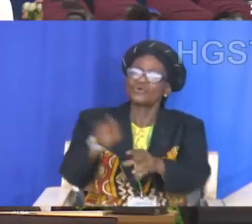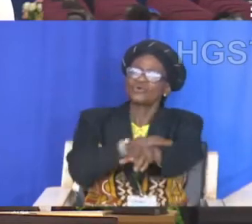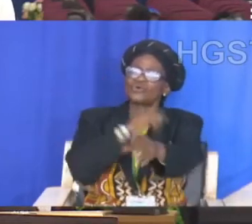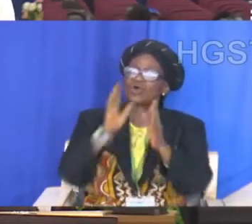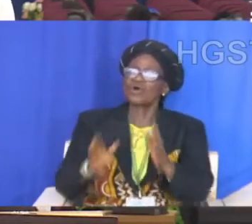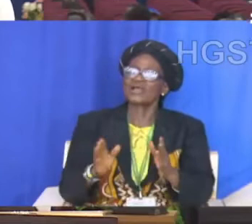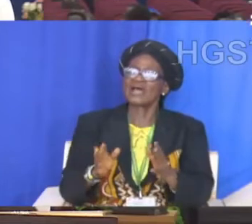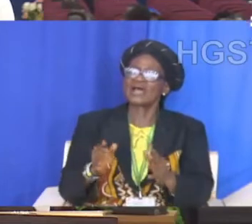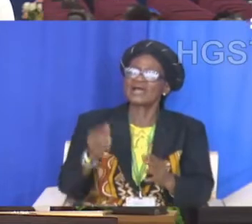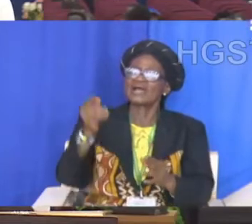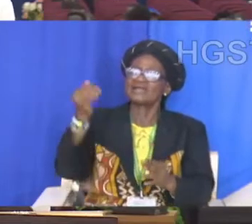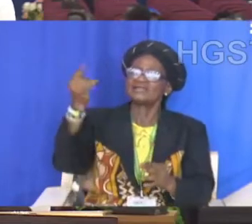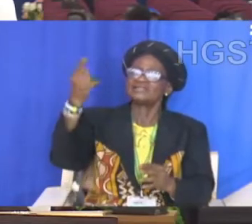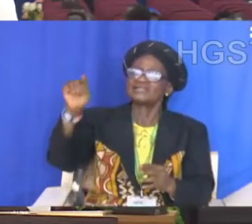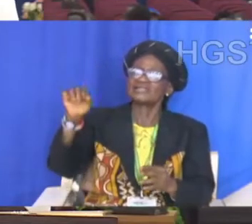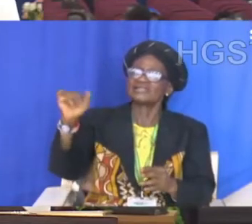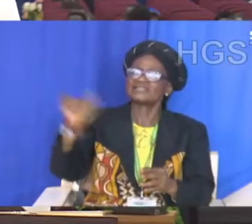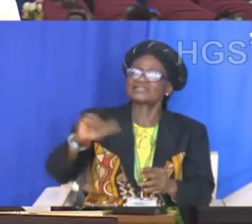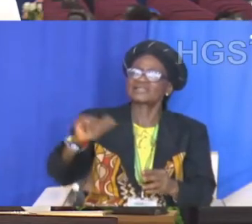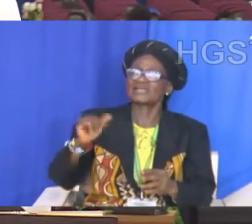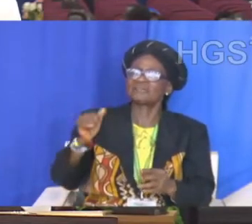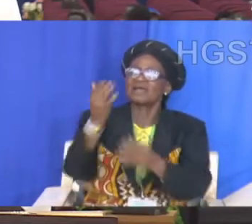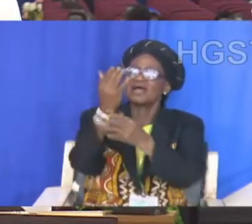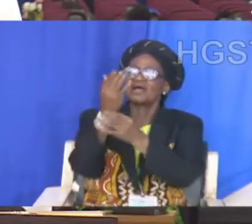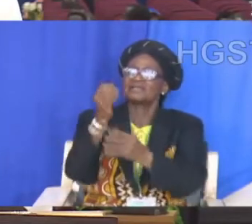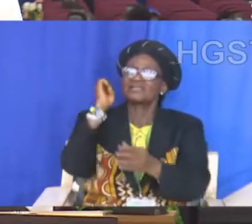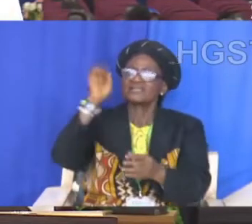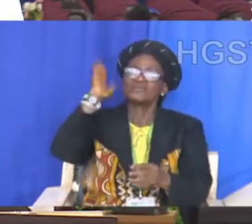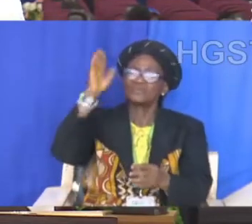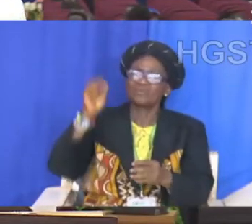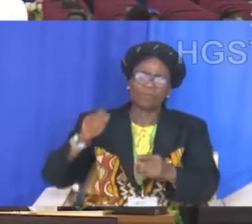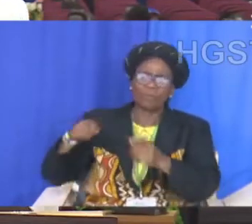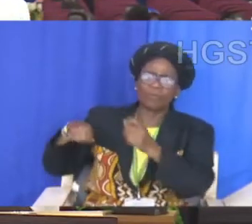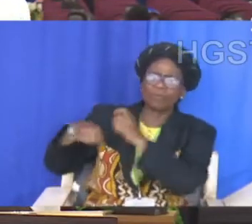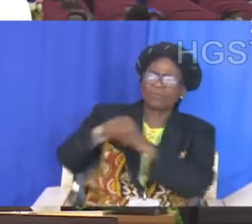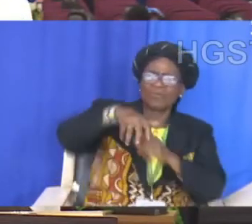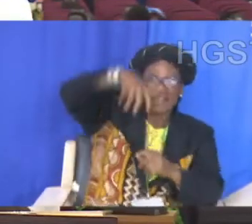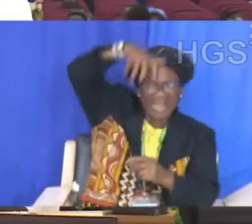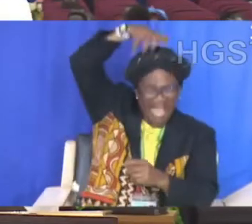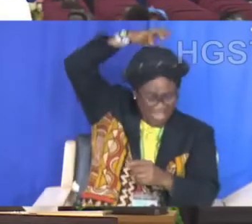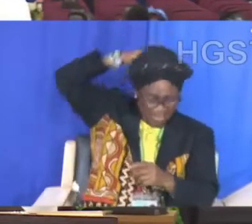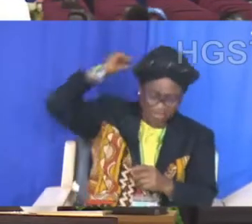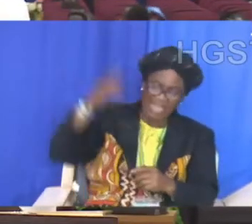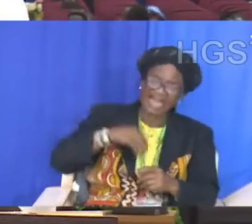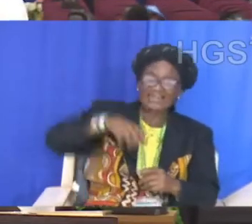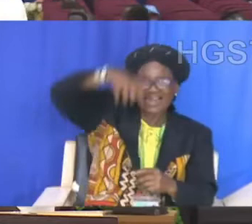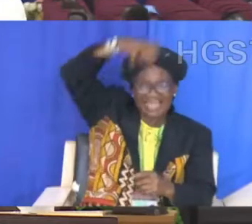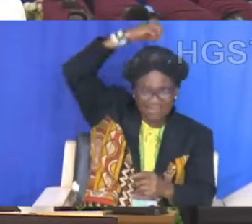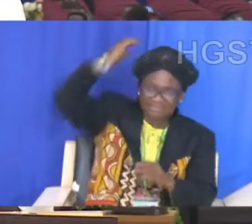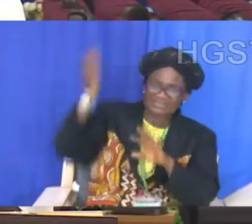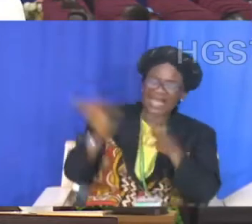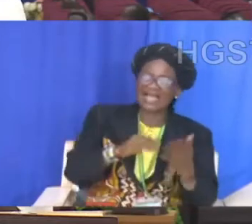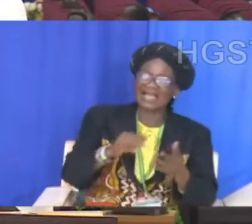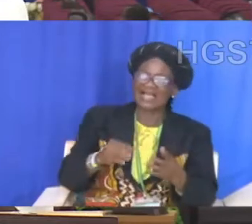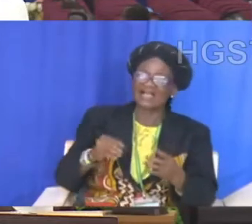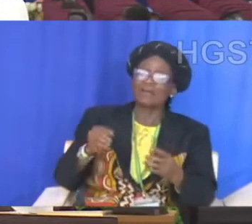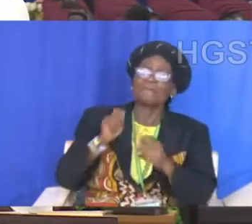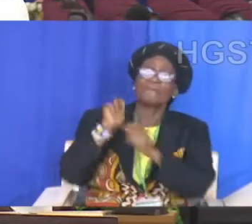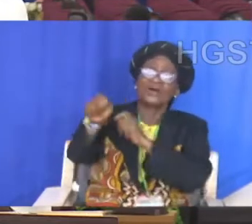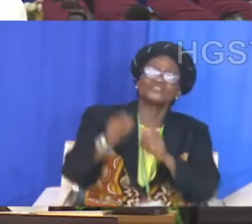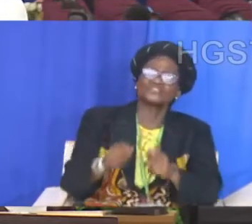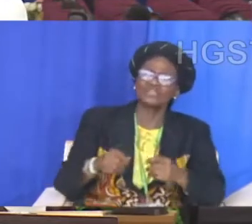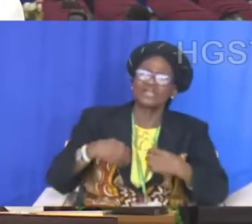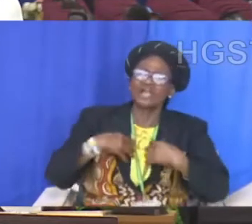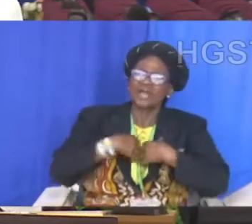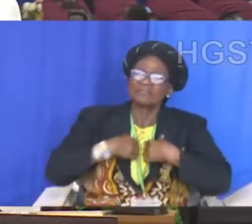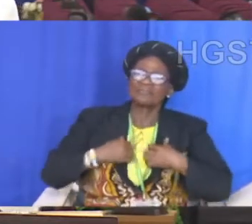He could now punch a lion and the lion would die. Punch a bear and the bear would die. He can now